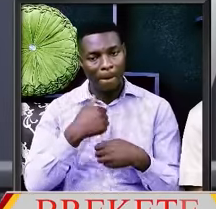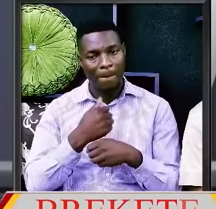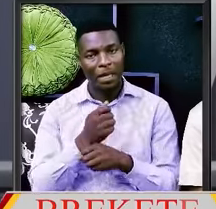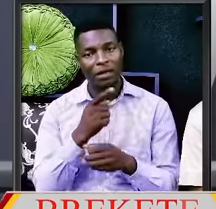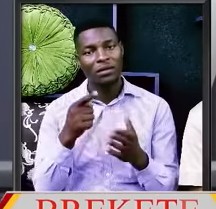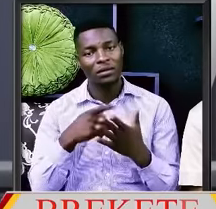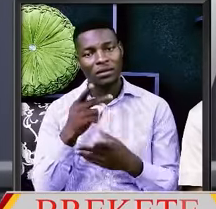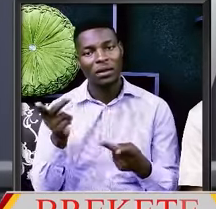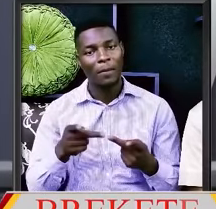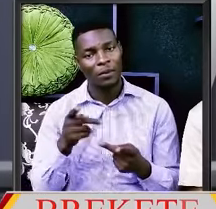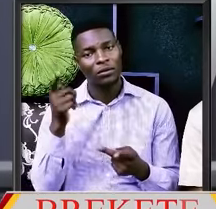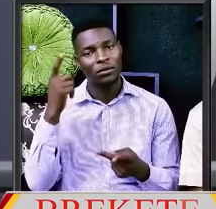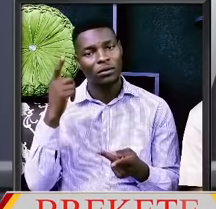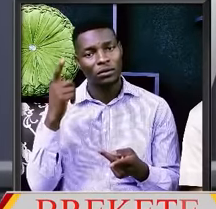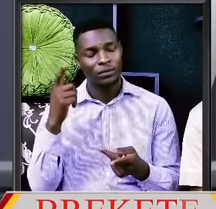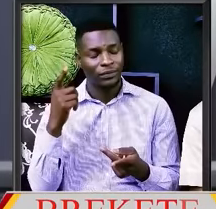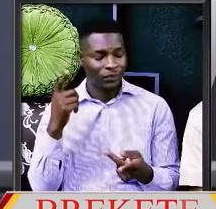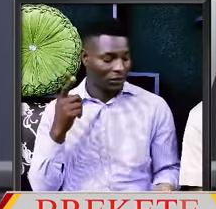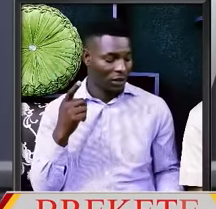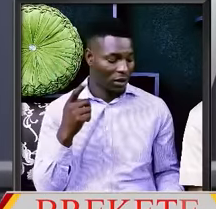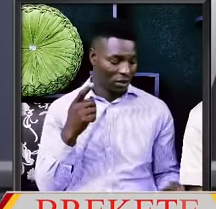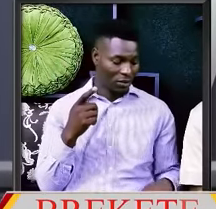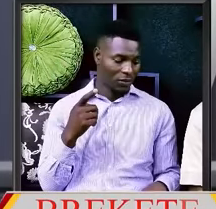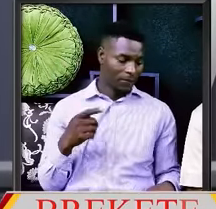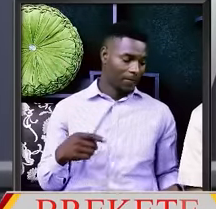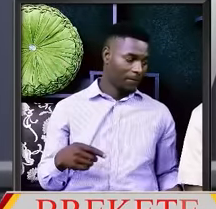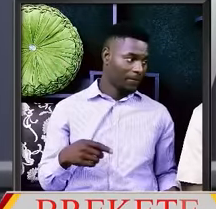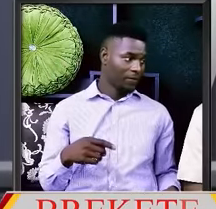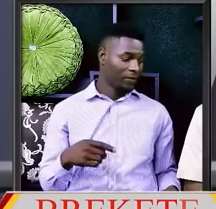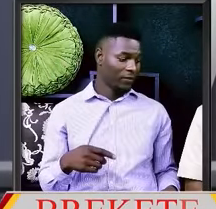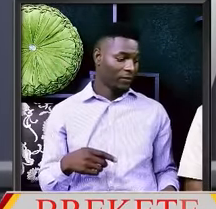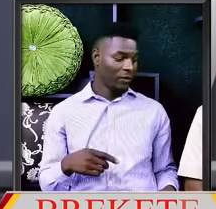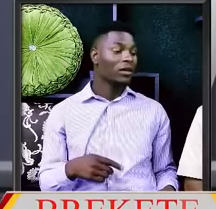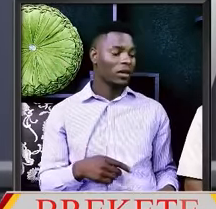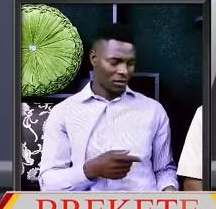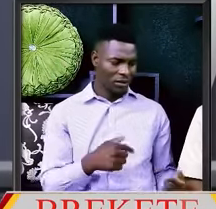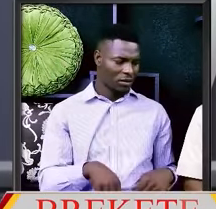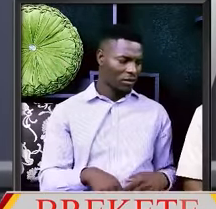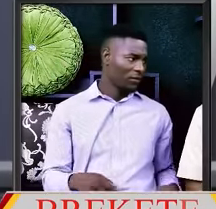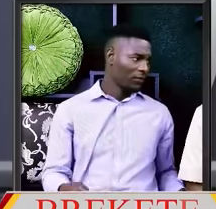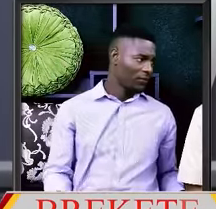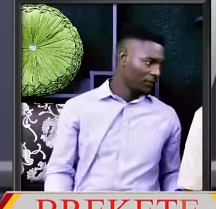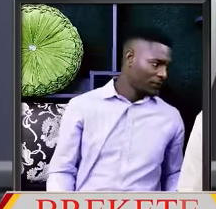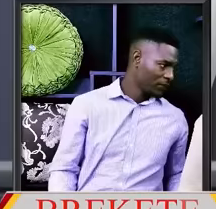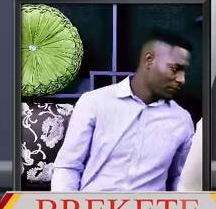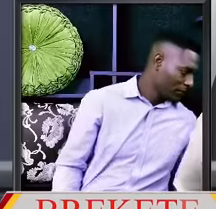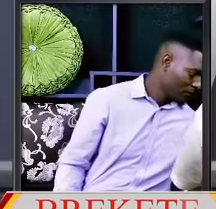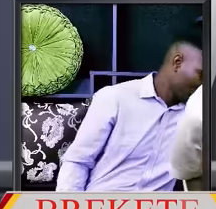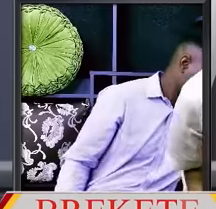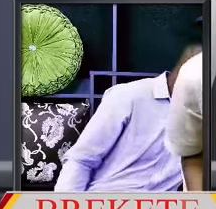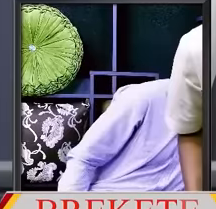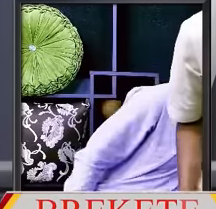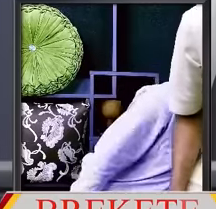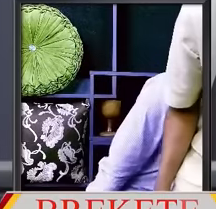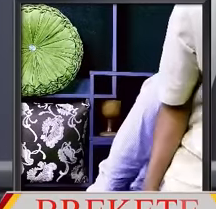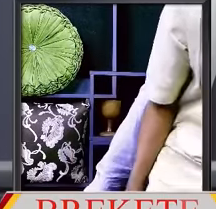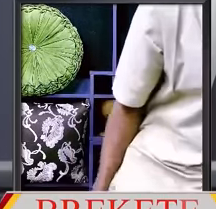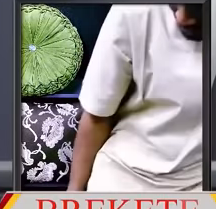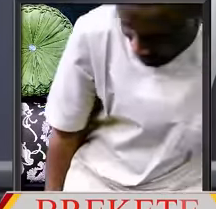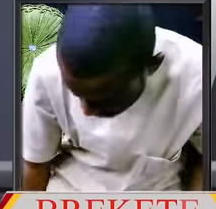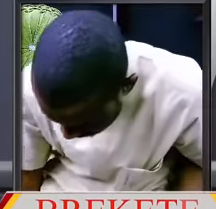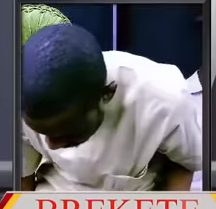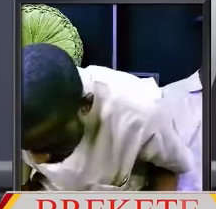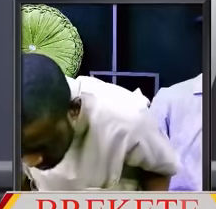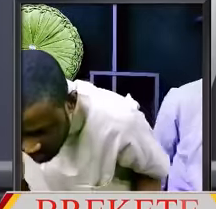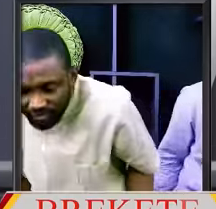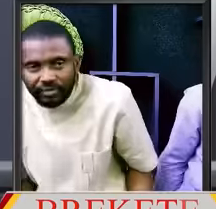for justice for his son. Mm. You will not fail. You will not fall. You will not falter. Amen. Many people don't talk the thing where I won't talk. Mm.